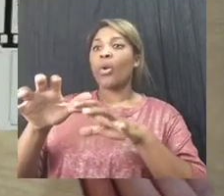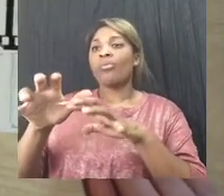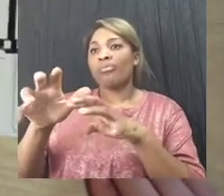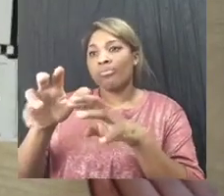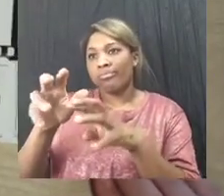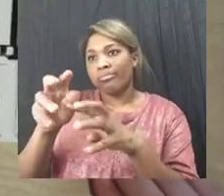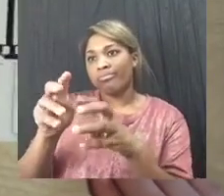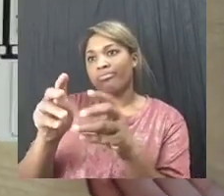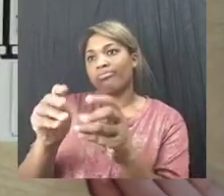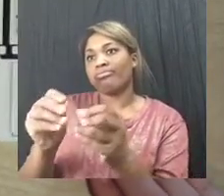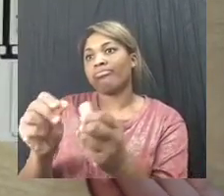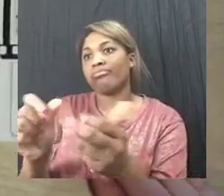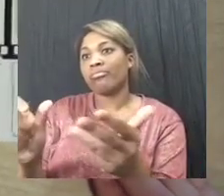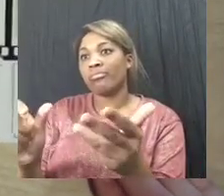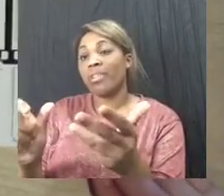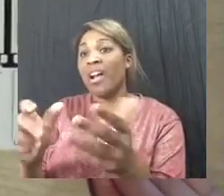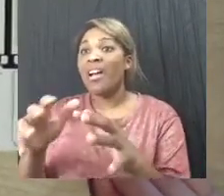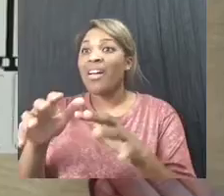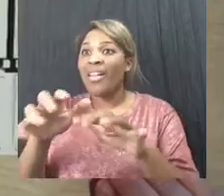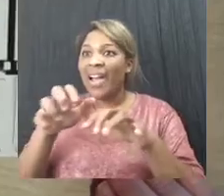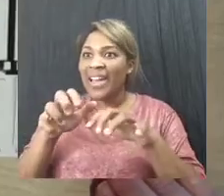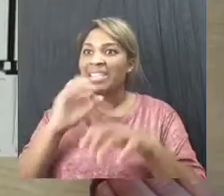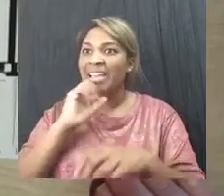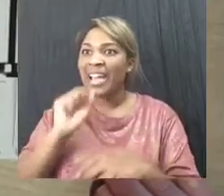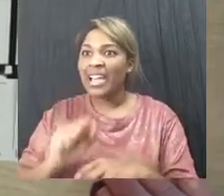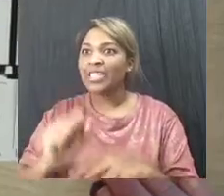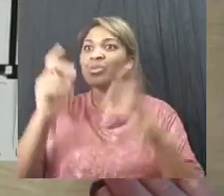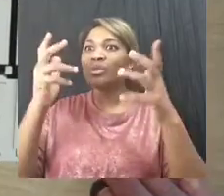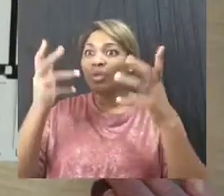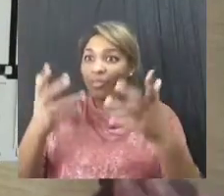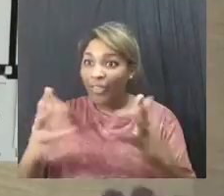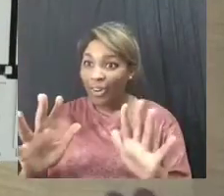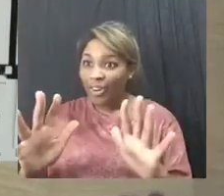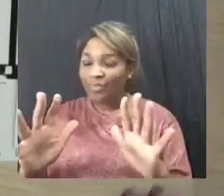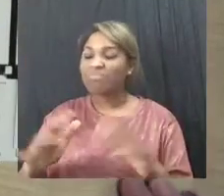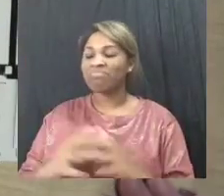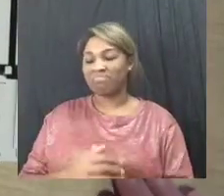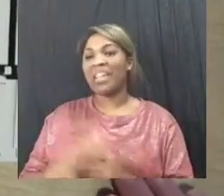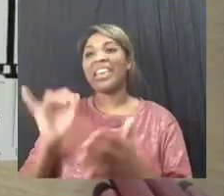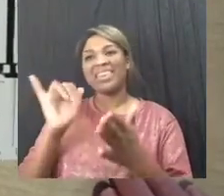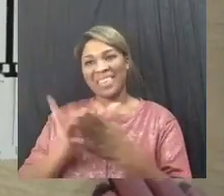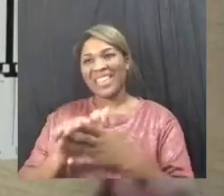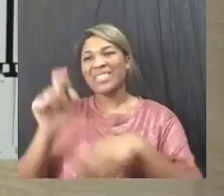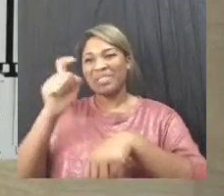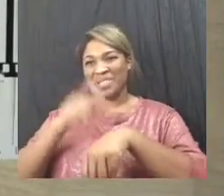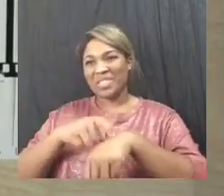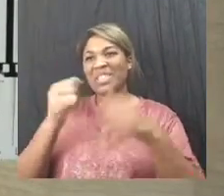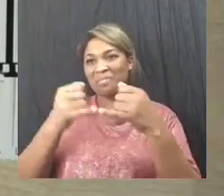Age was over. That is our timeline.